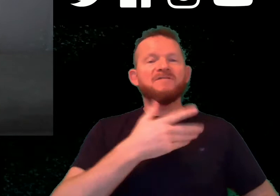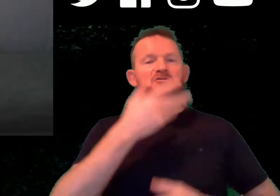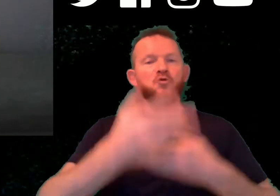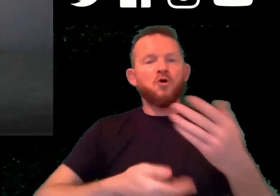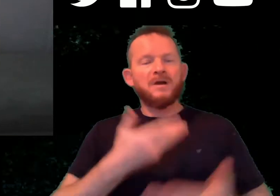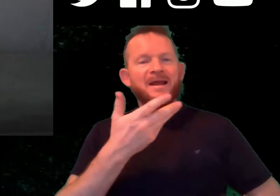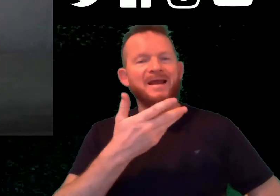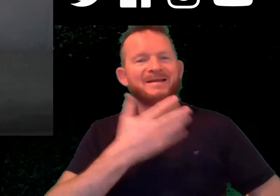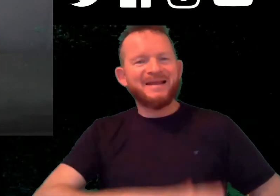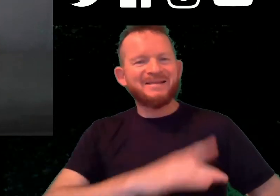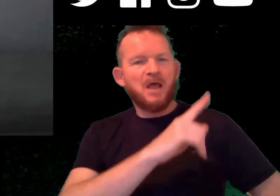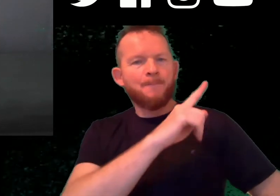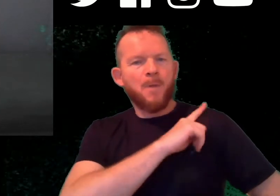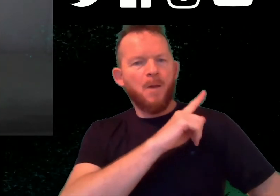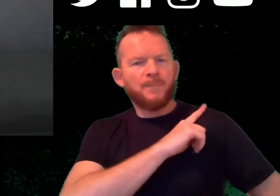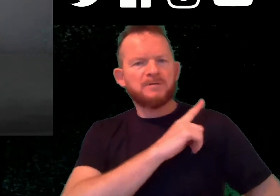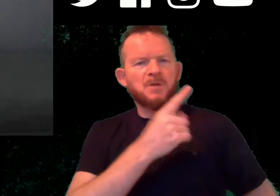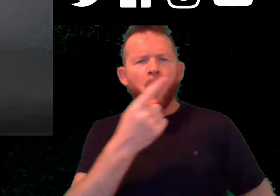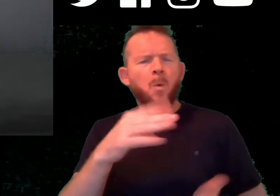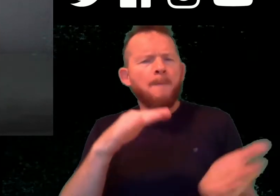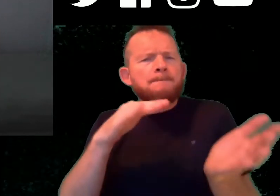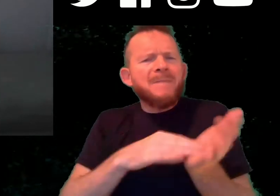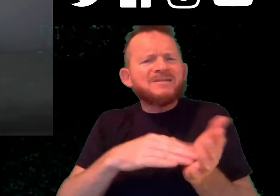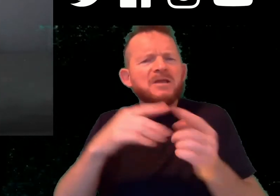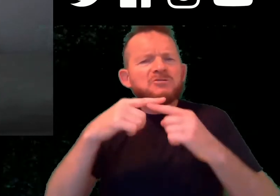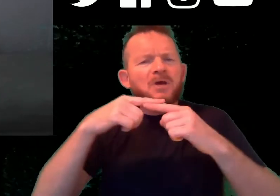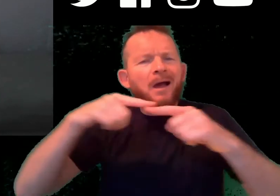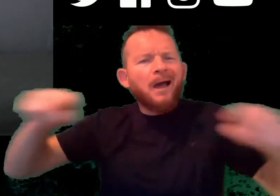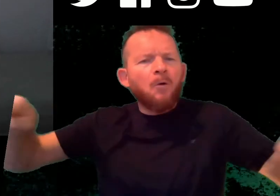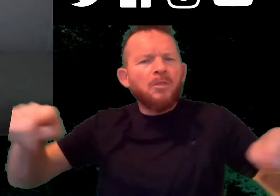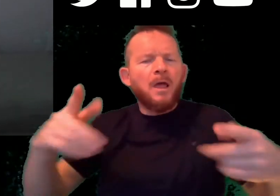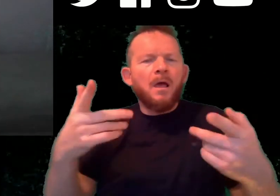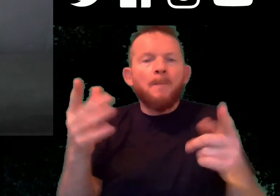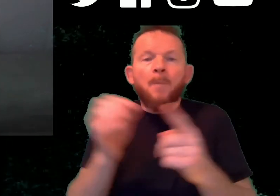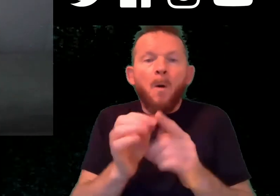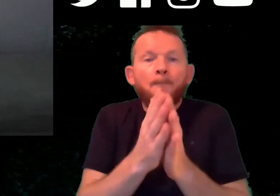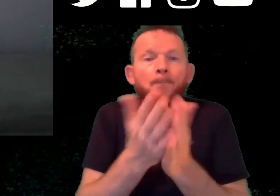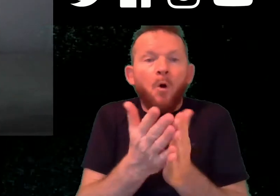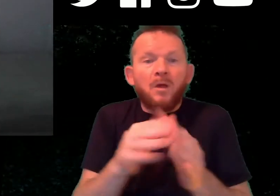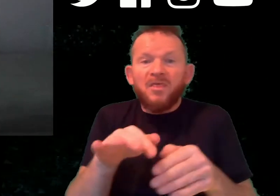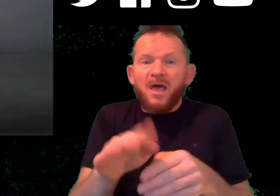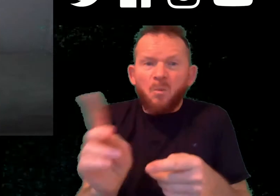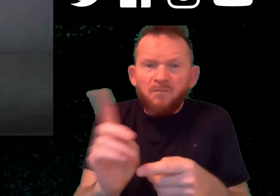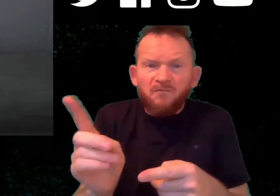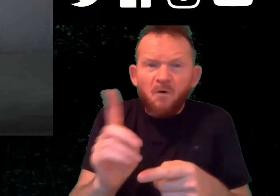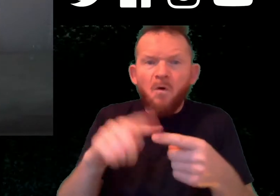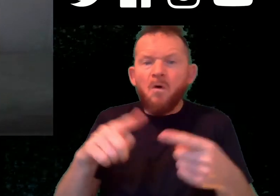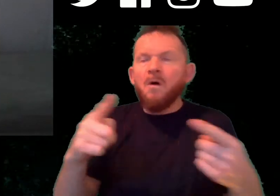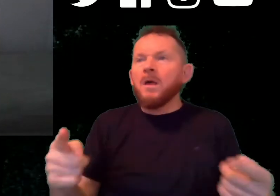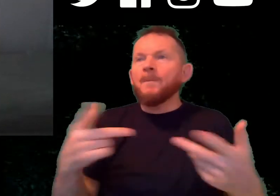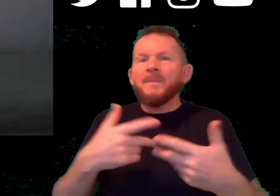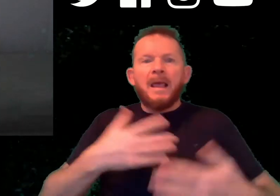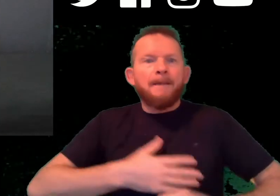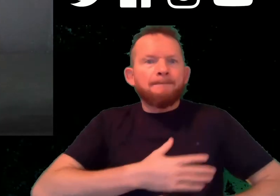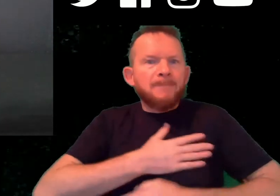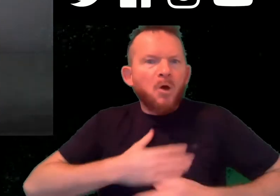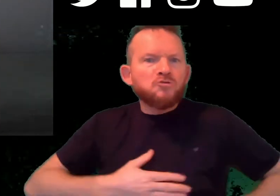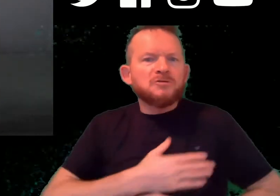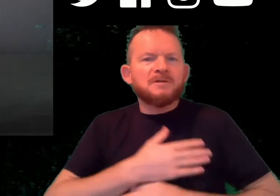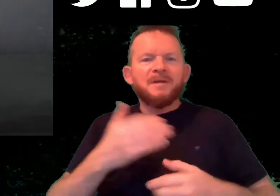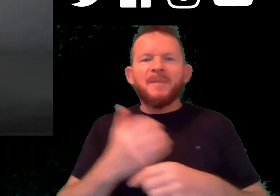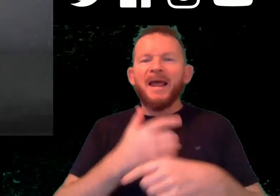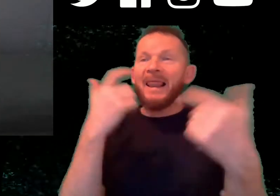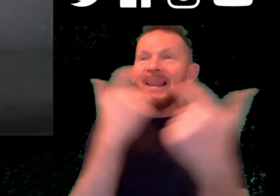story needs a purpose. What message are you trying to put out there, and what's the point of your book existing? This could be anything from wanting to